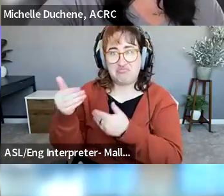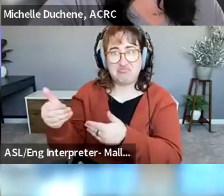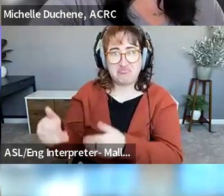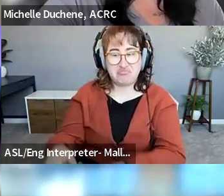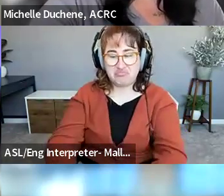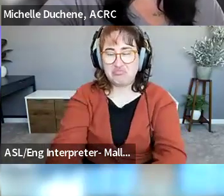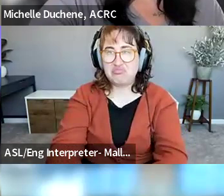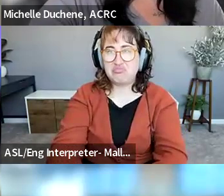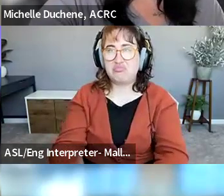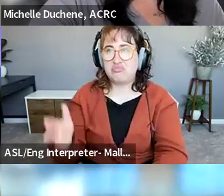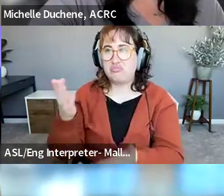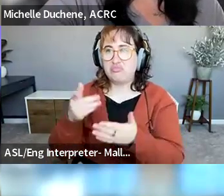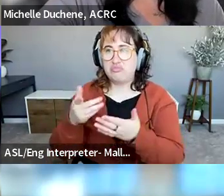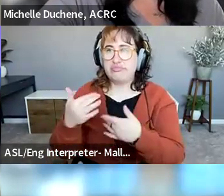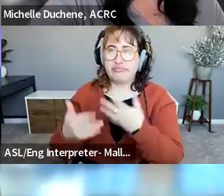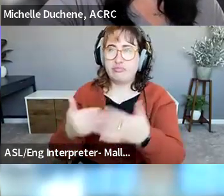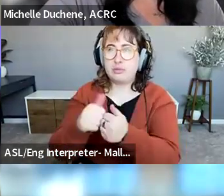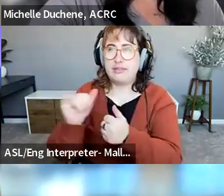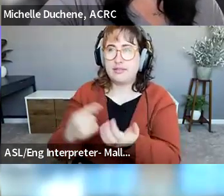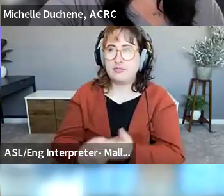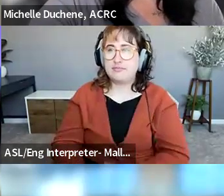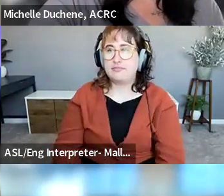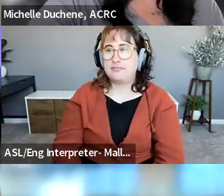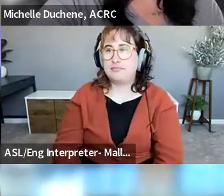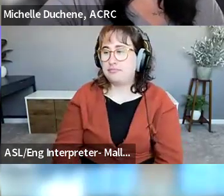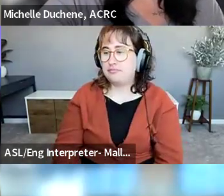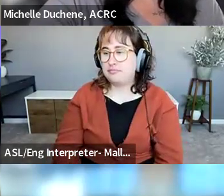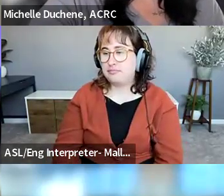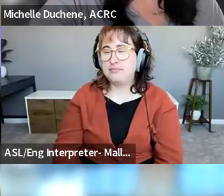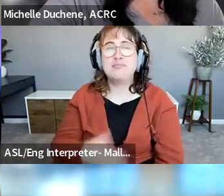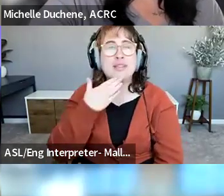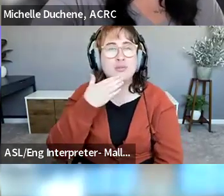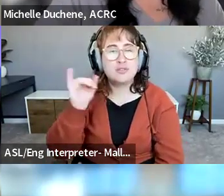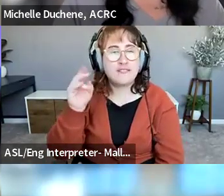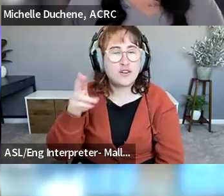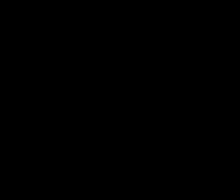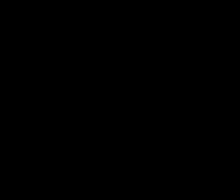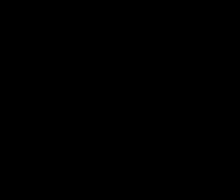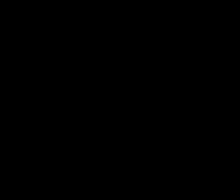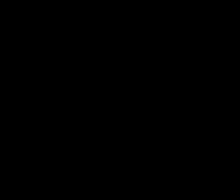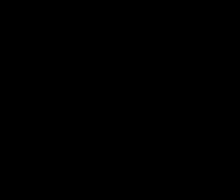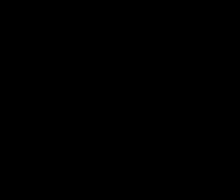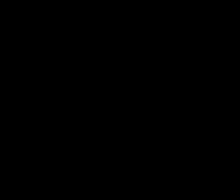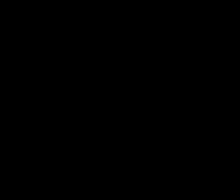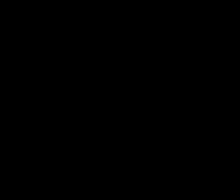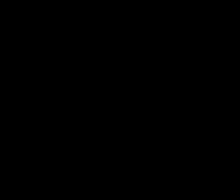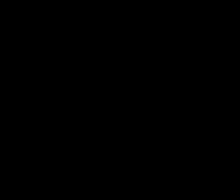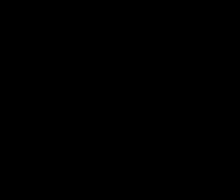navigate us through this discussion. So let me share real quickly. And thank you very much, Jennifer, for all that information.